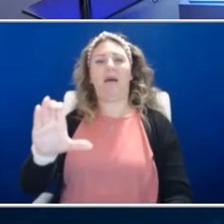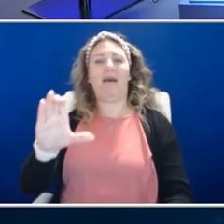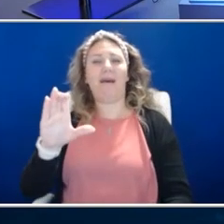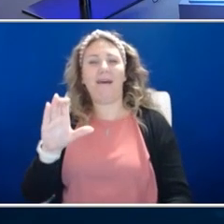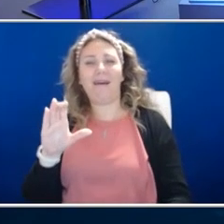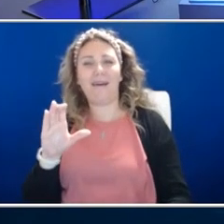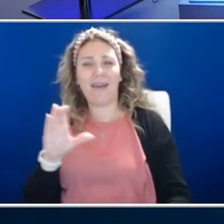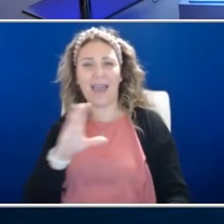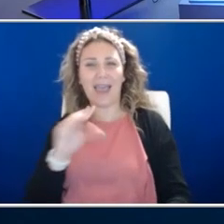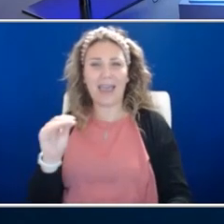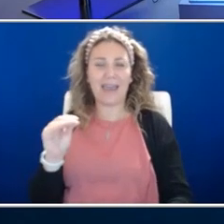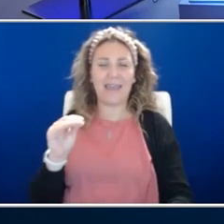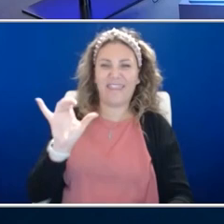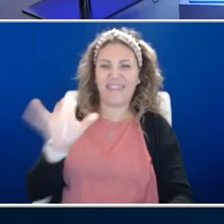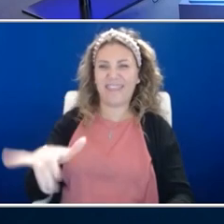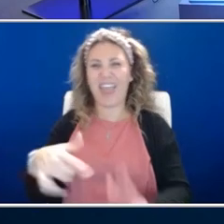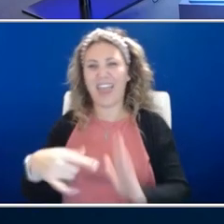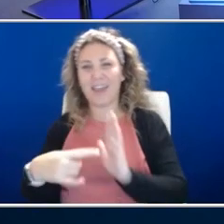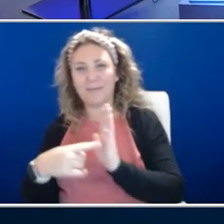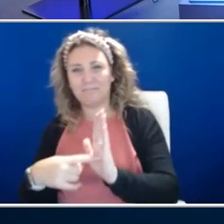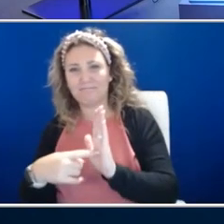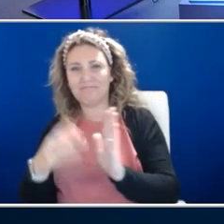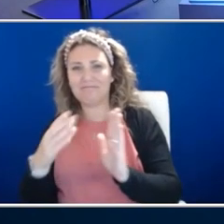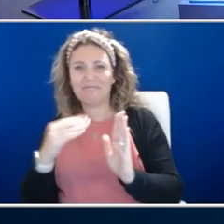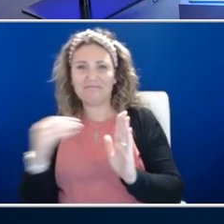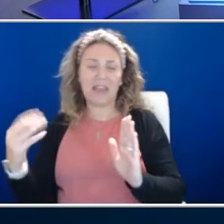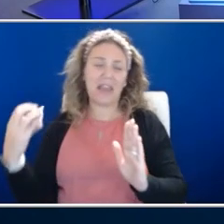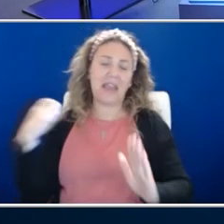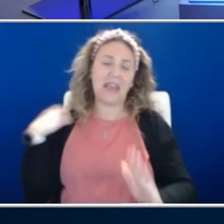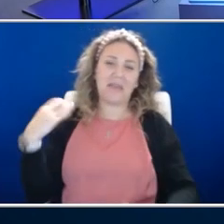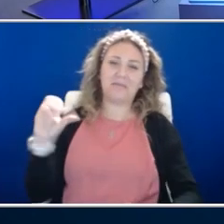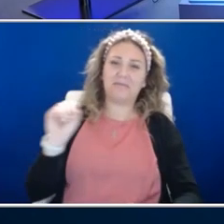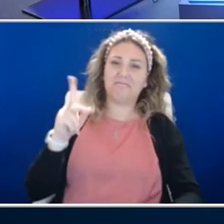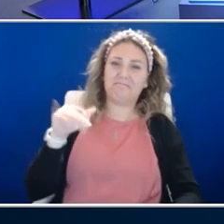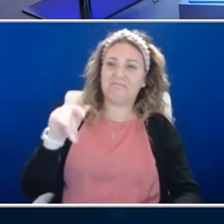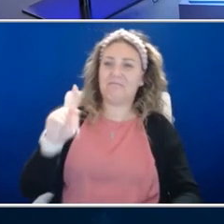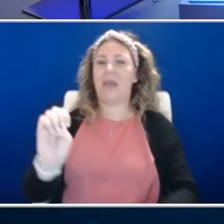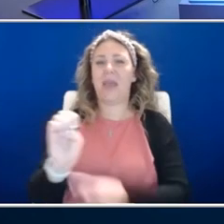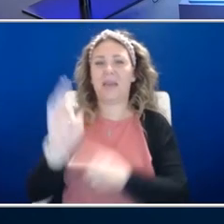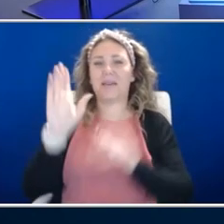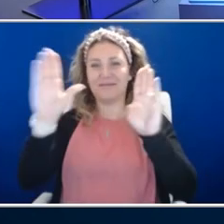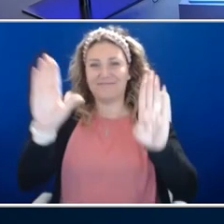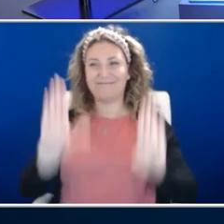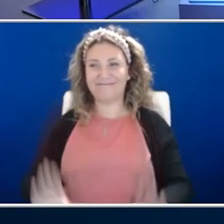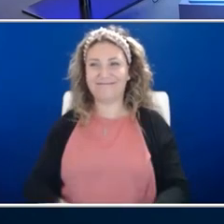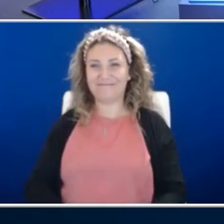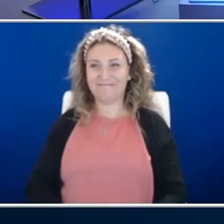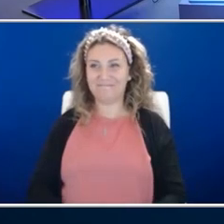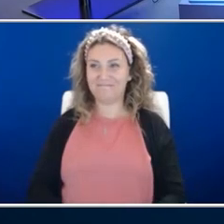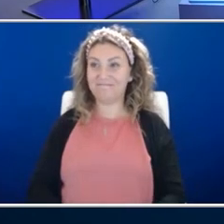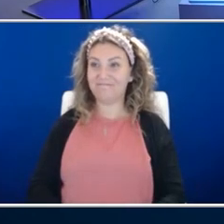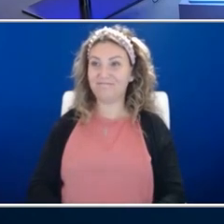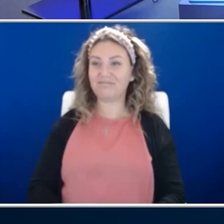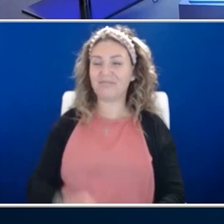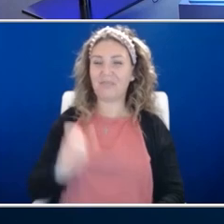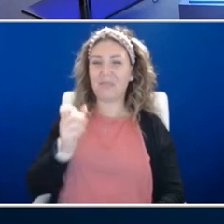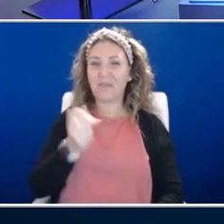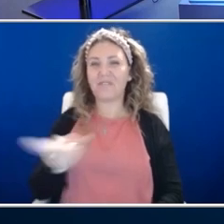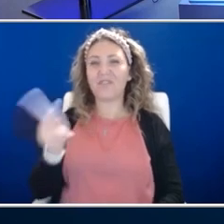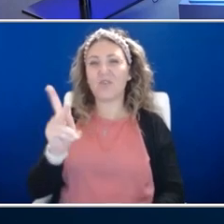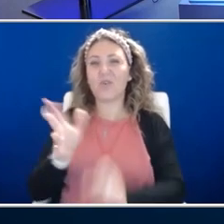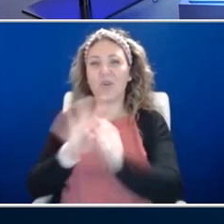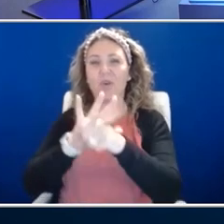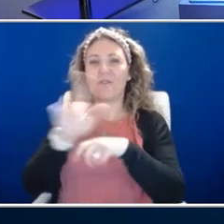in that episode, as well as Captain Pike, saved the universe. Outstanding. All right, Alexis. I have a couple COVID questions. This one's